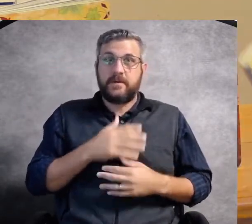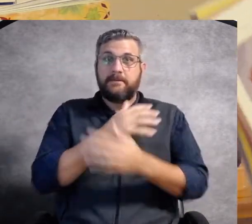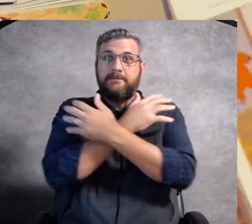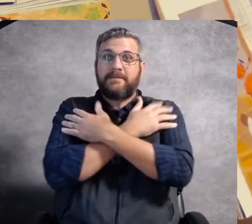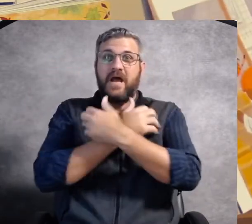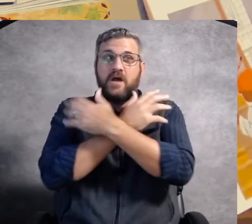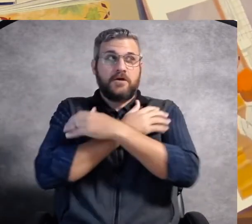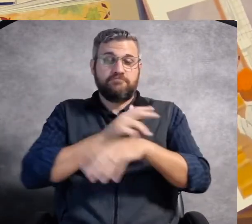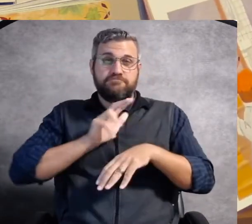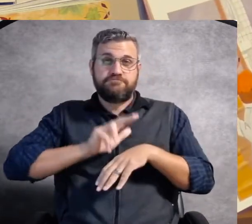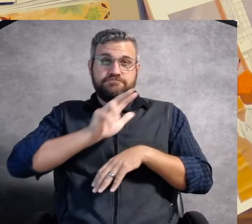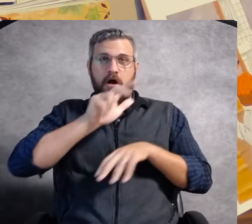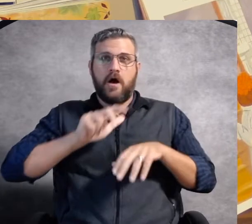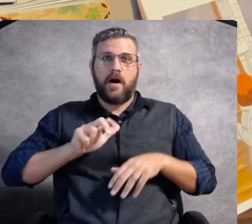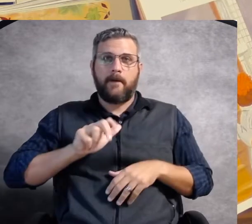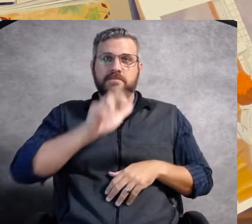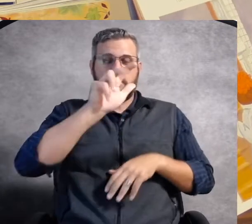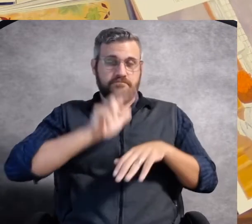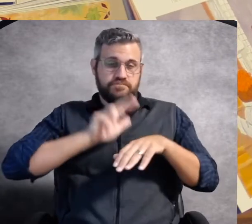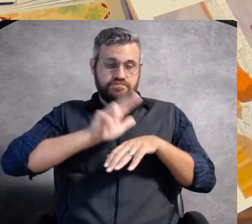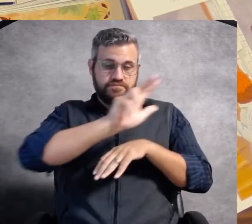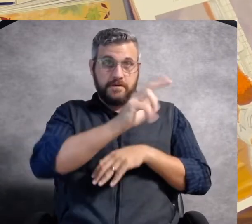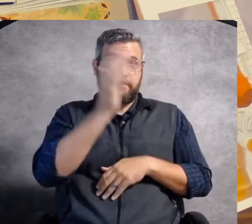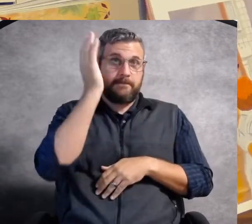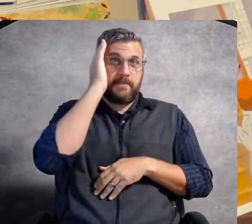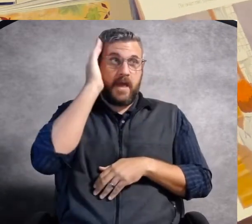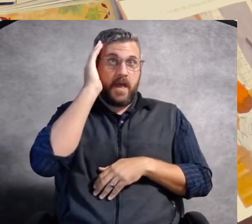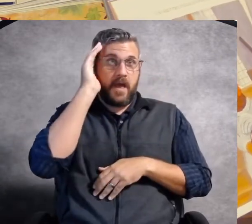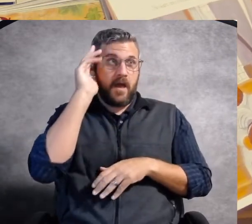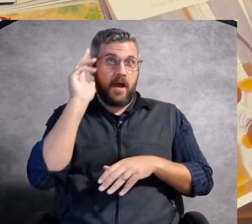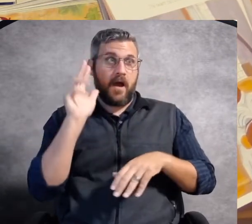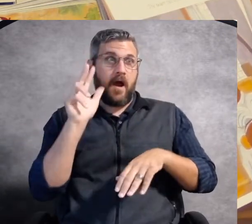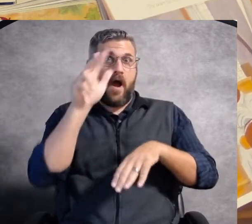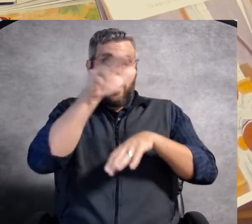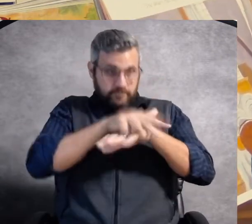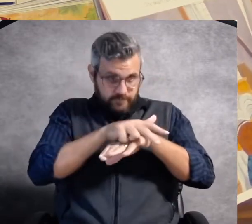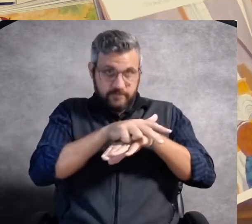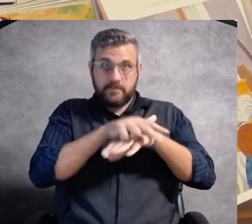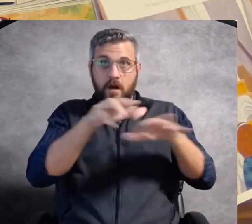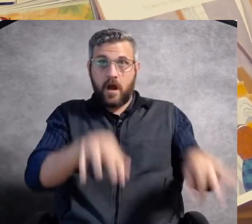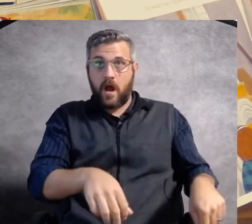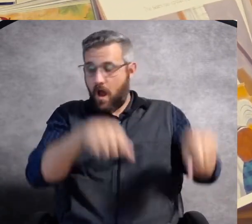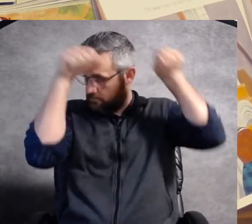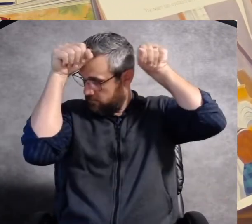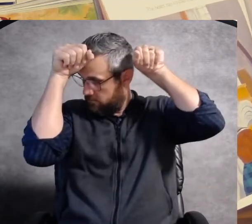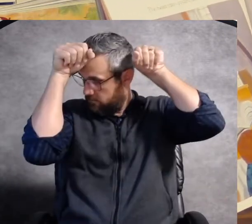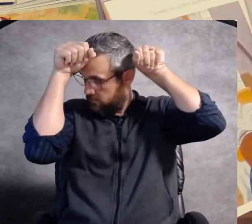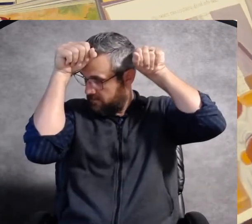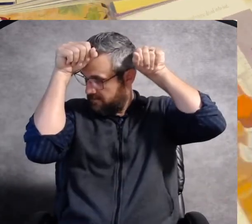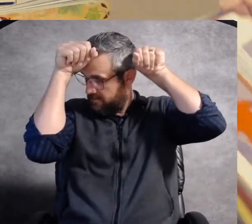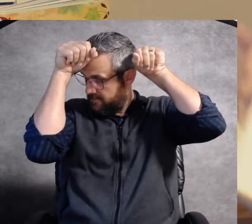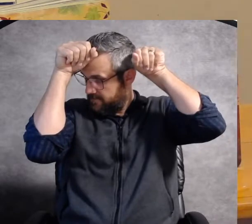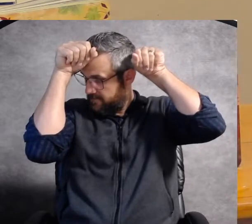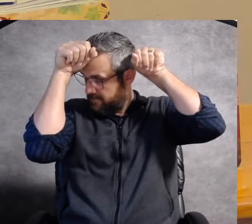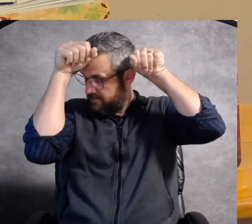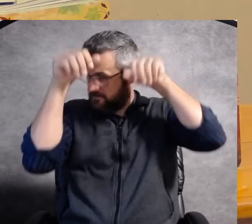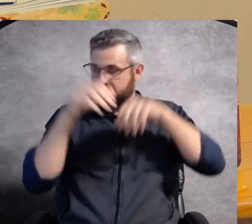The bears ran upstairs and dived into bed and pulled the covers up over their